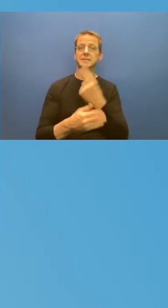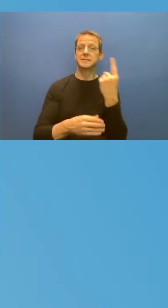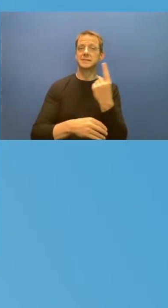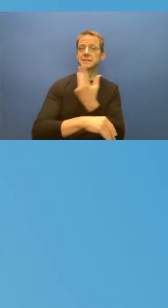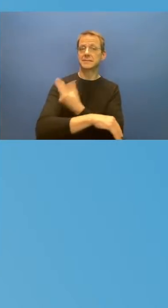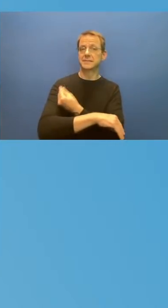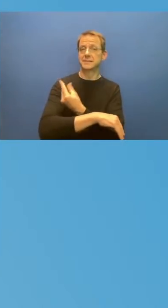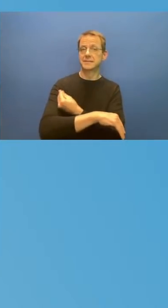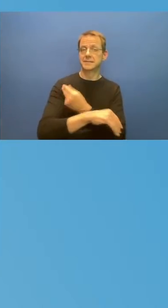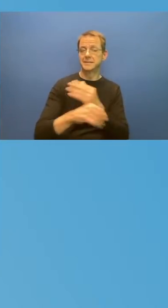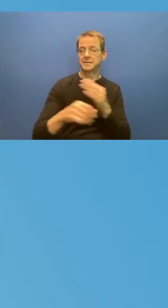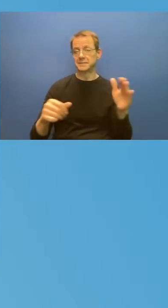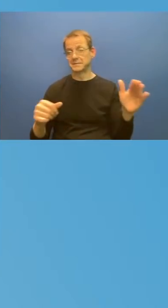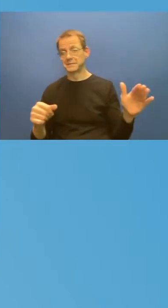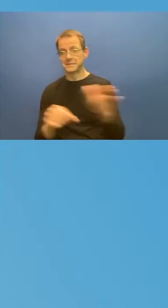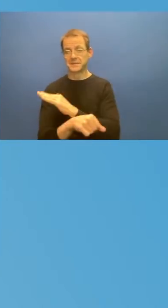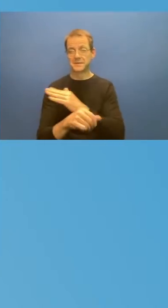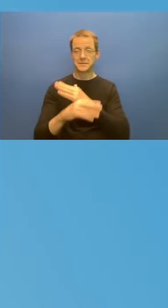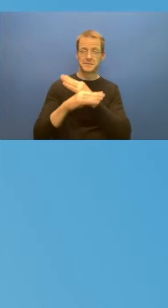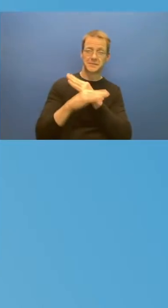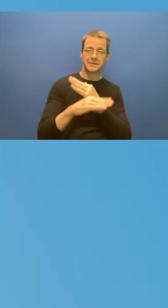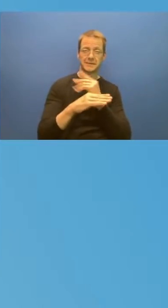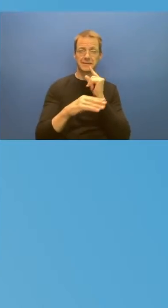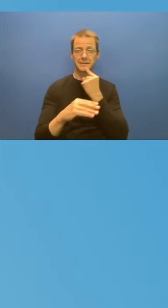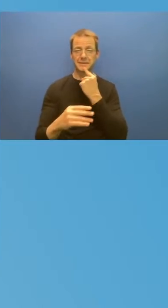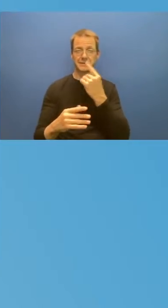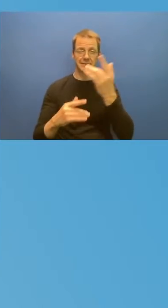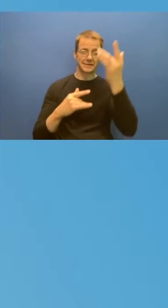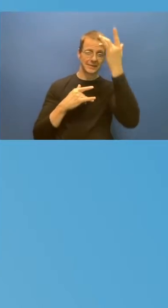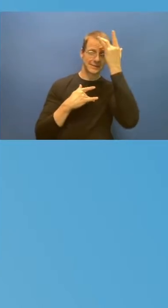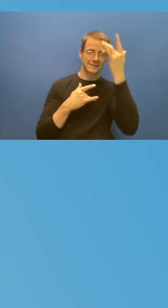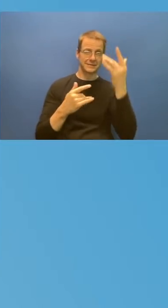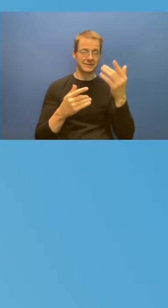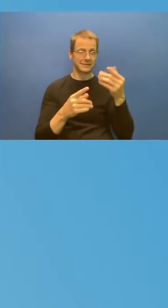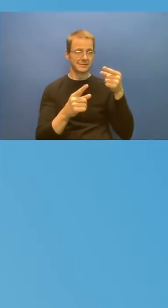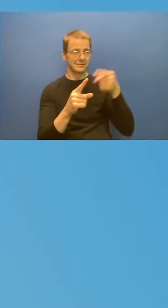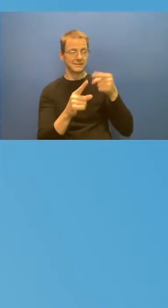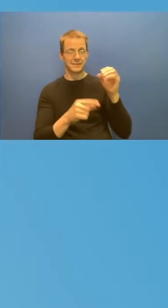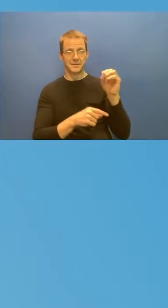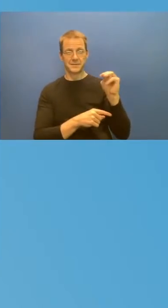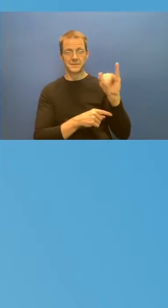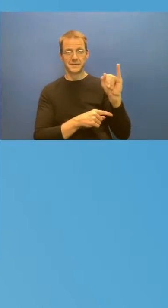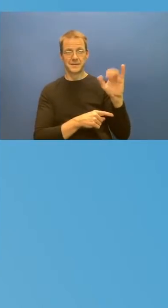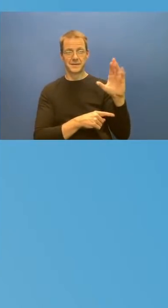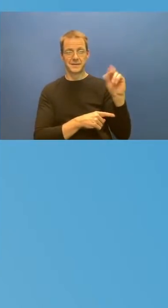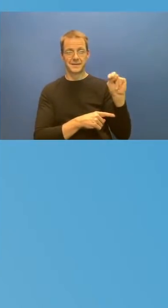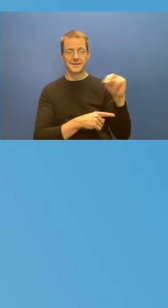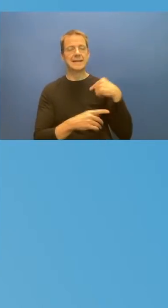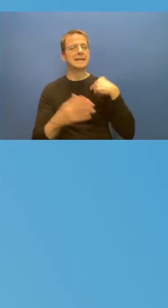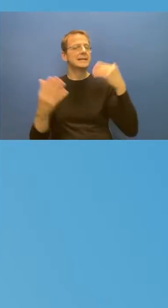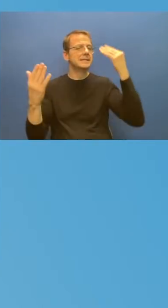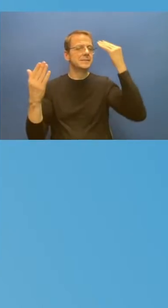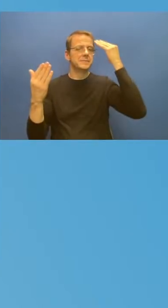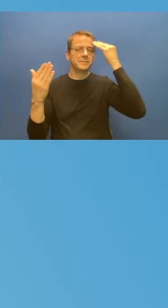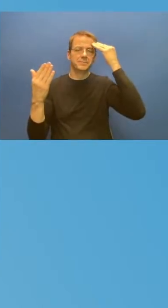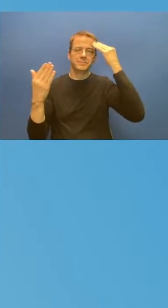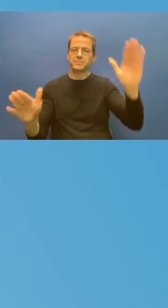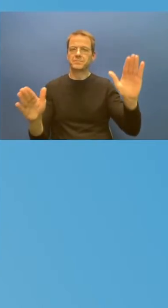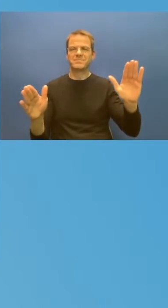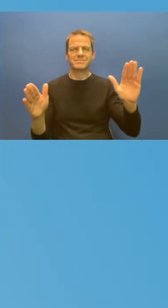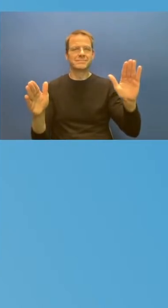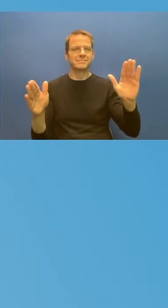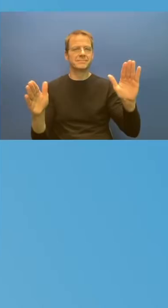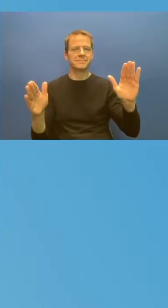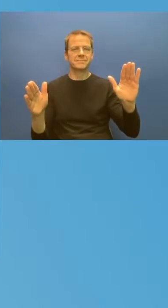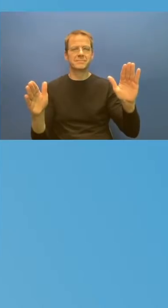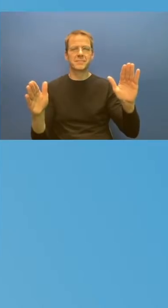also caution with this is that I think, again, the vaccines so far have stood up the test of time against the variants that have emerged. So it